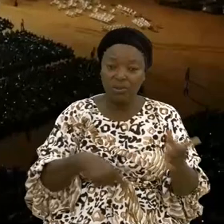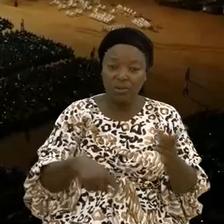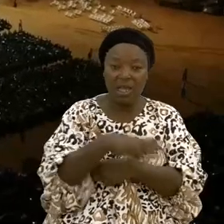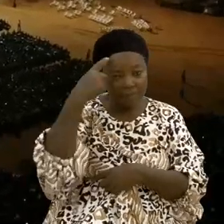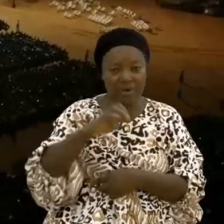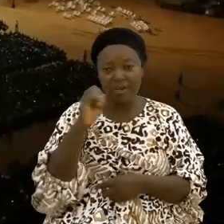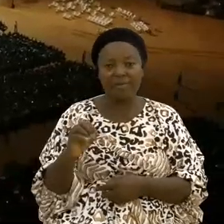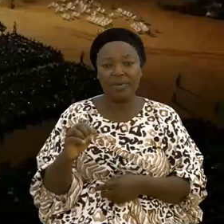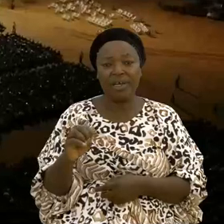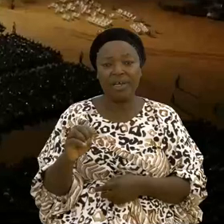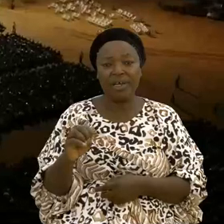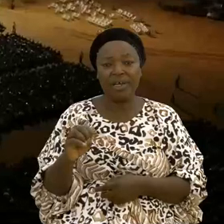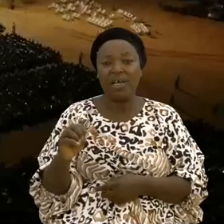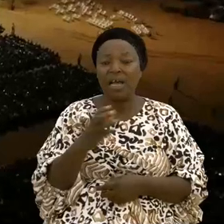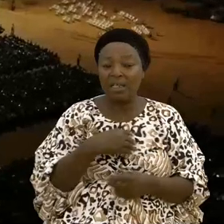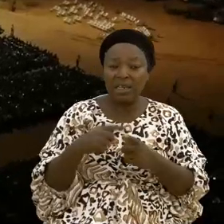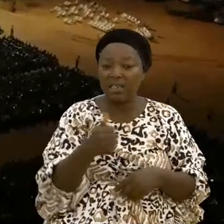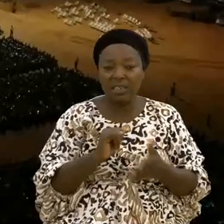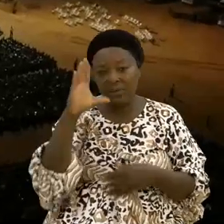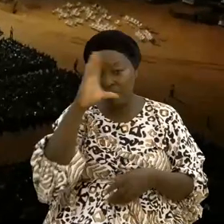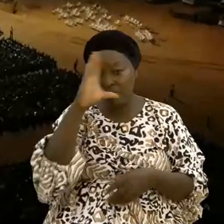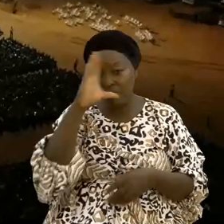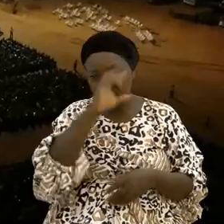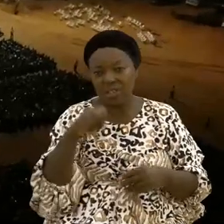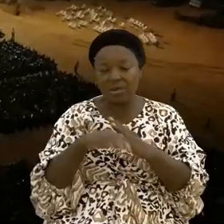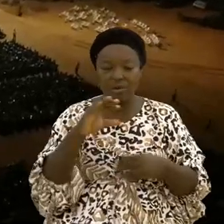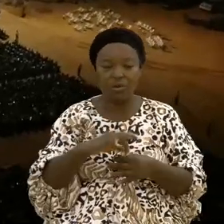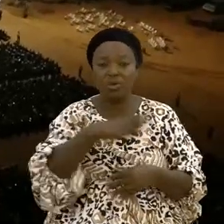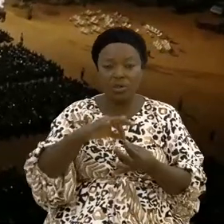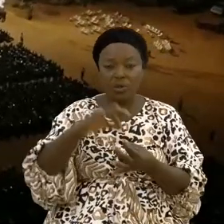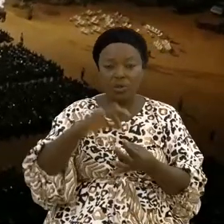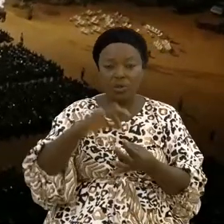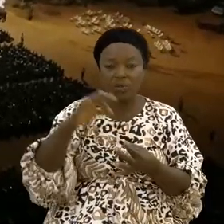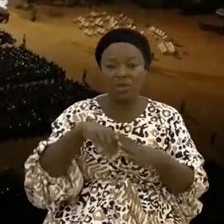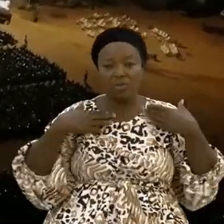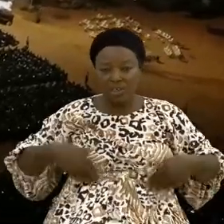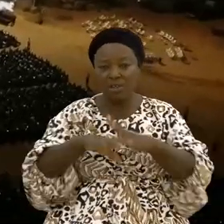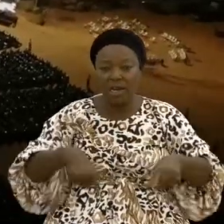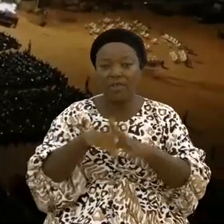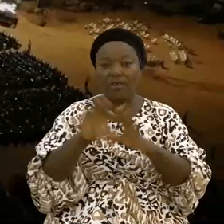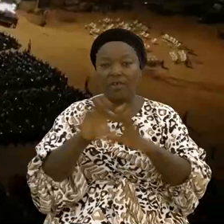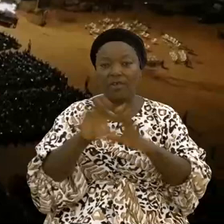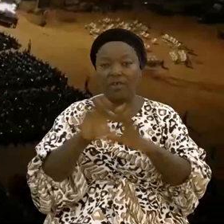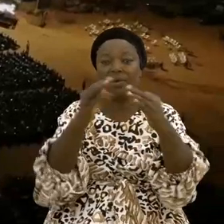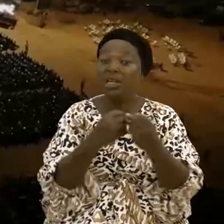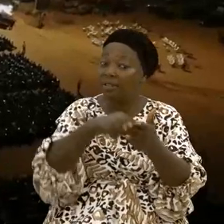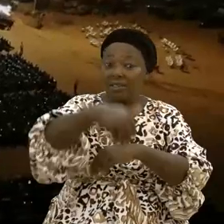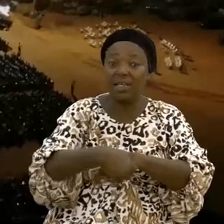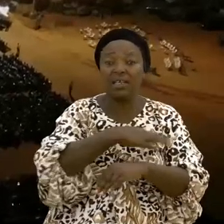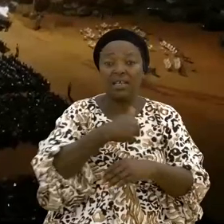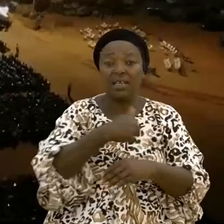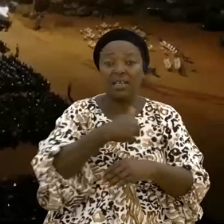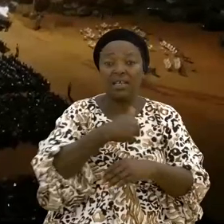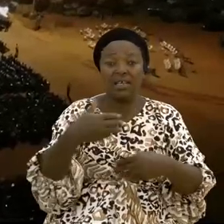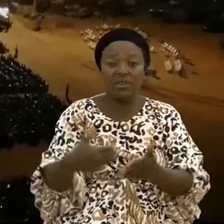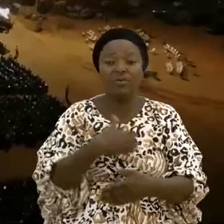Creator, and anything that is missing in your soul, in your spirit, in your body, in your life, in your family, tonight, a new